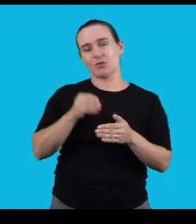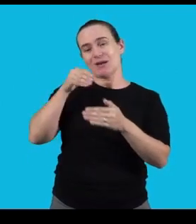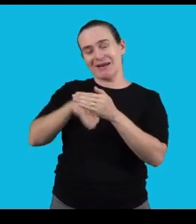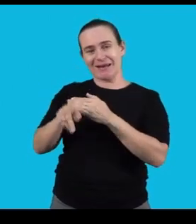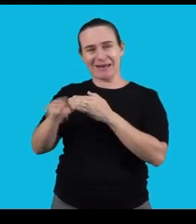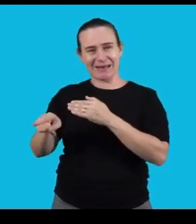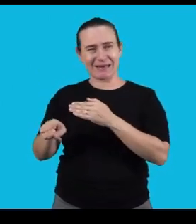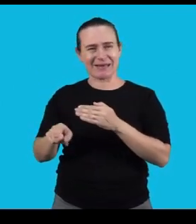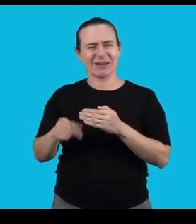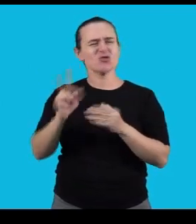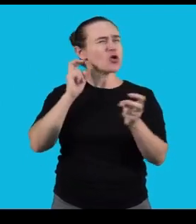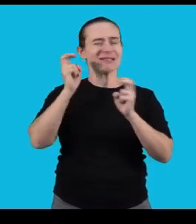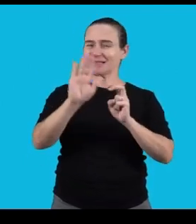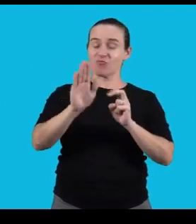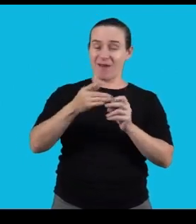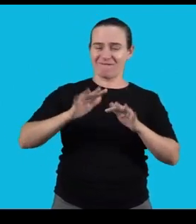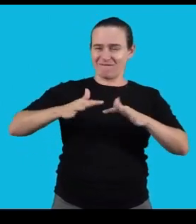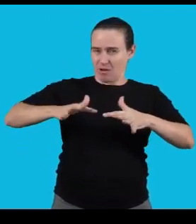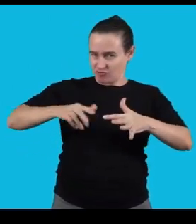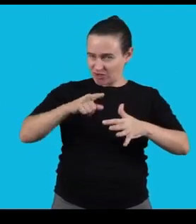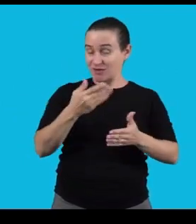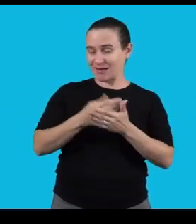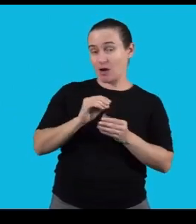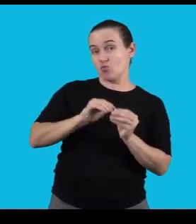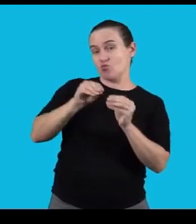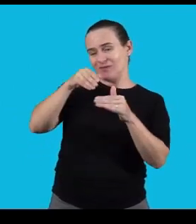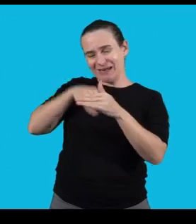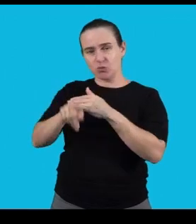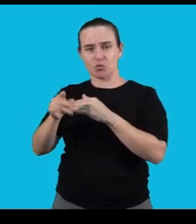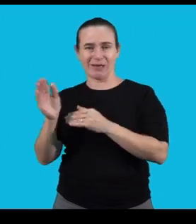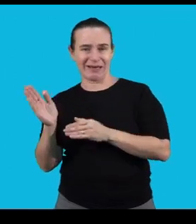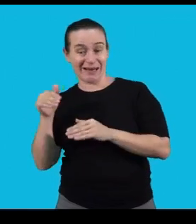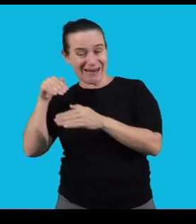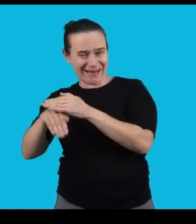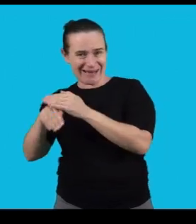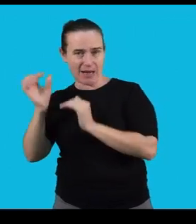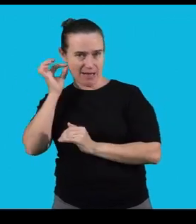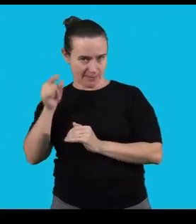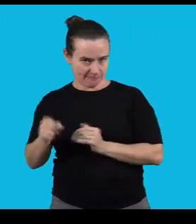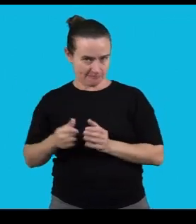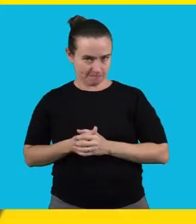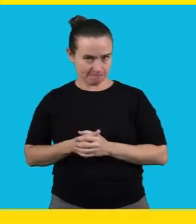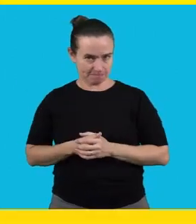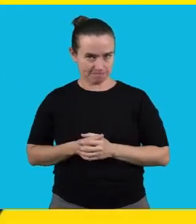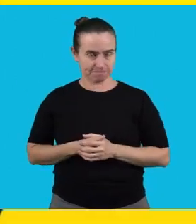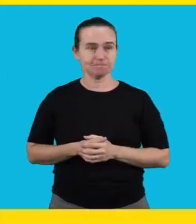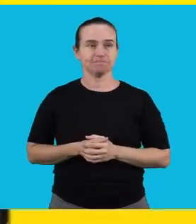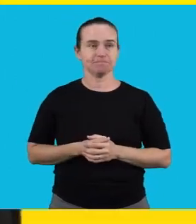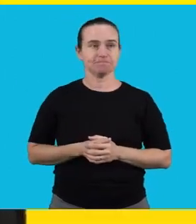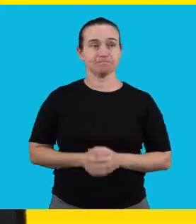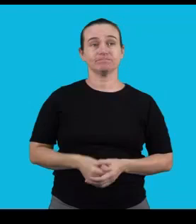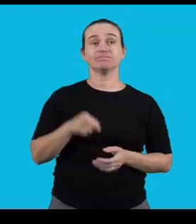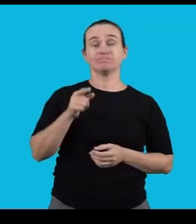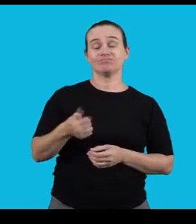now move into, it's not even sound, but vibrations. They can move into the inner ear now as pressure